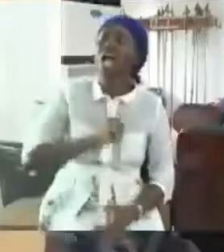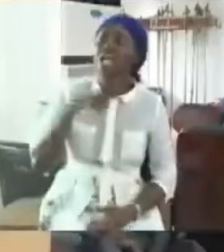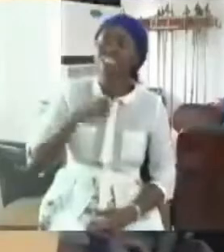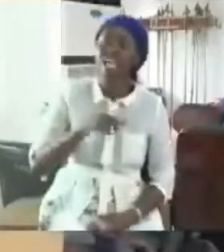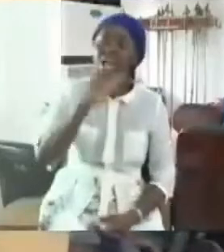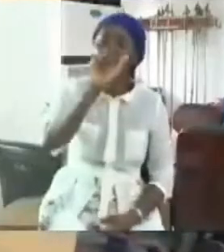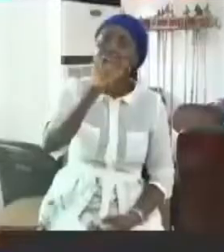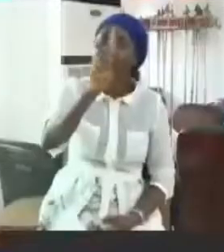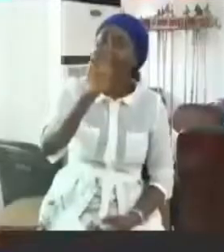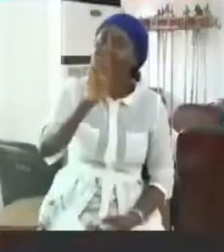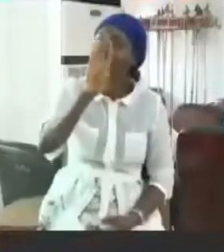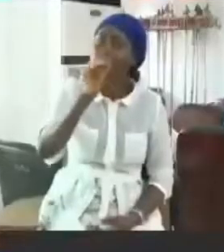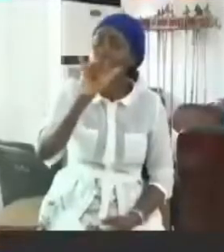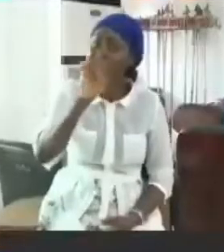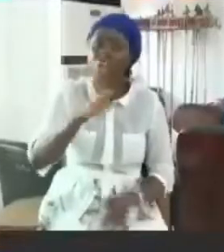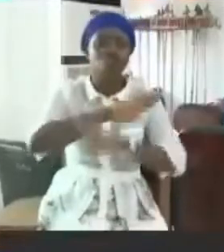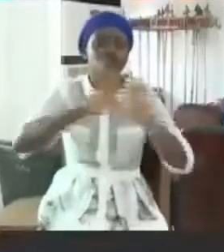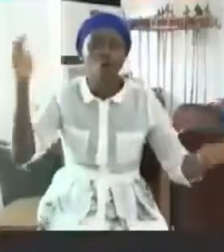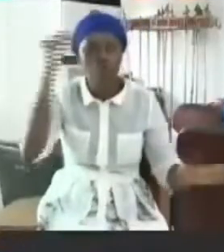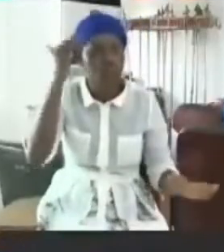Adeboye does not know yet.